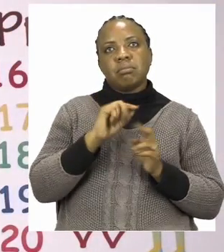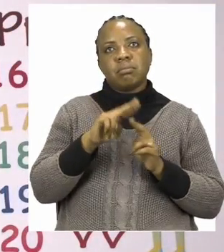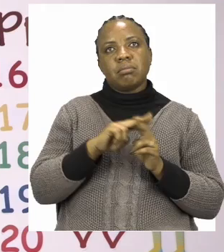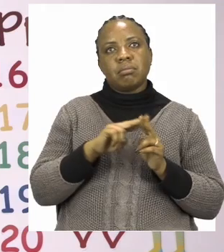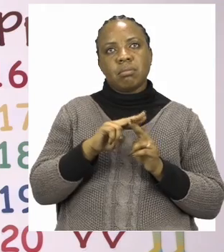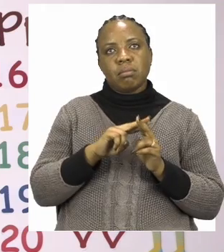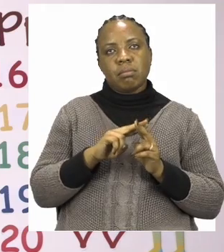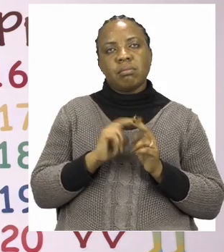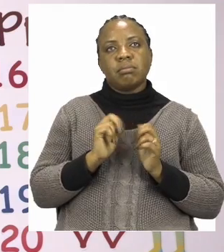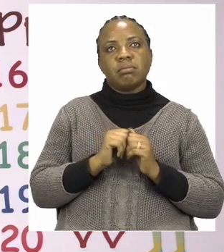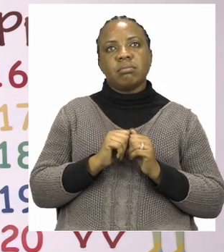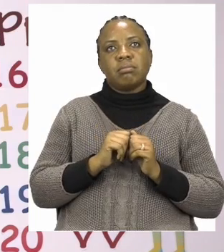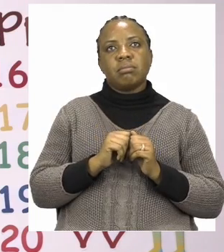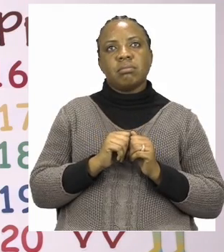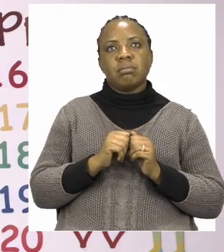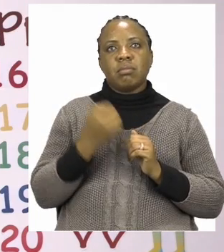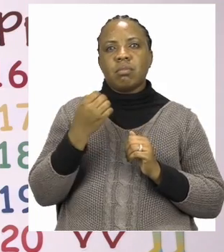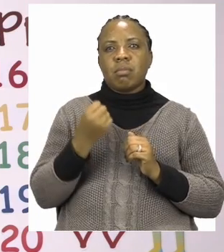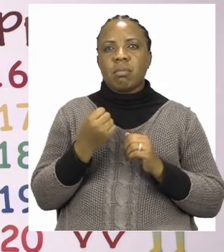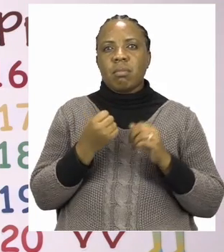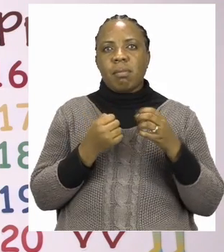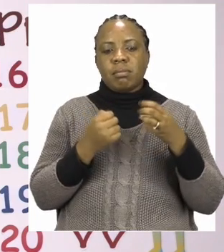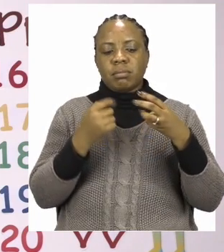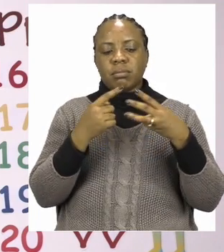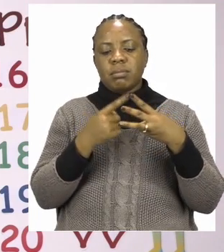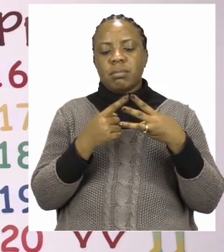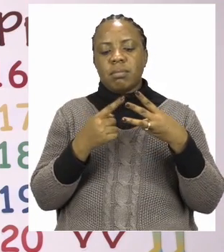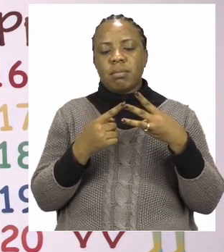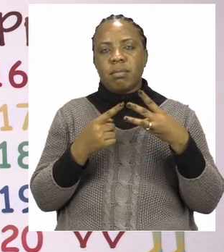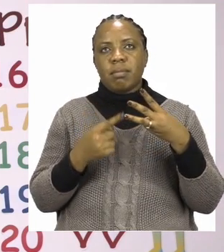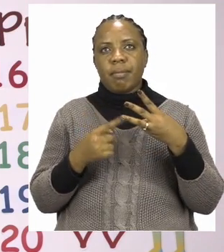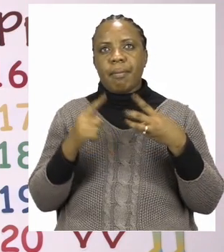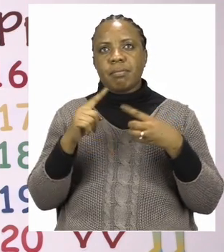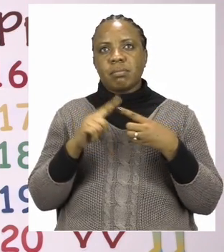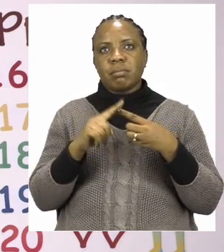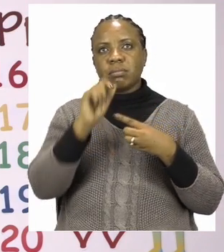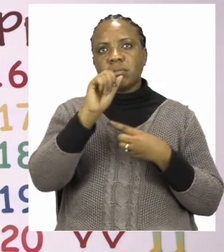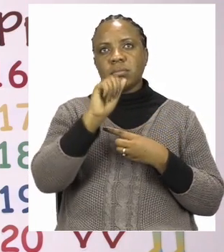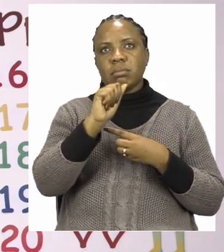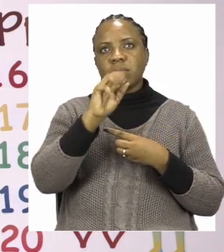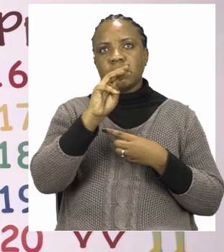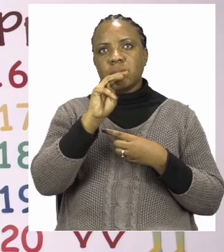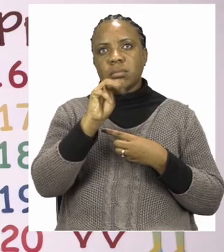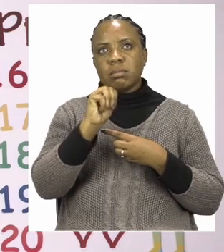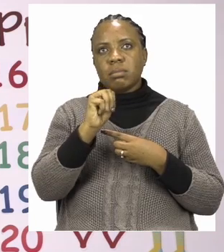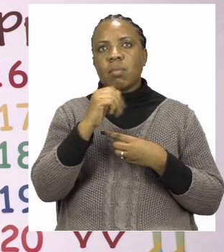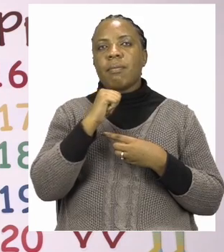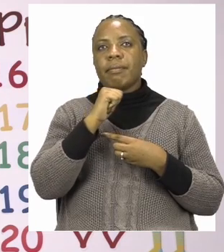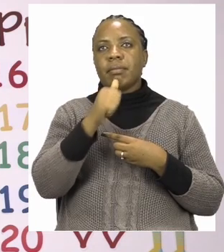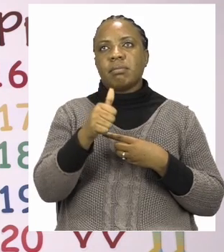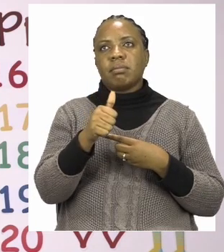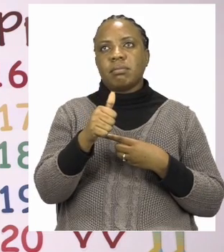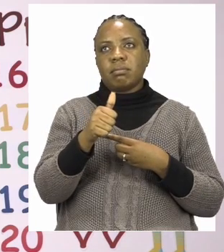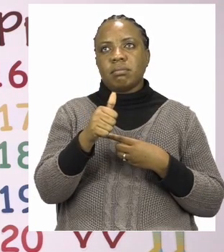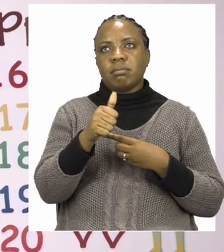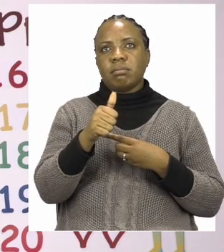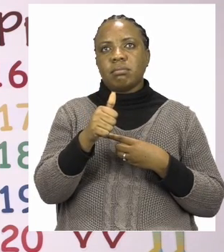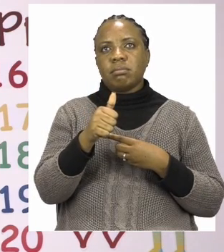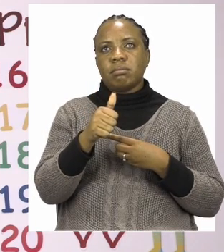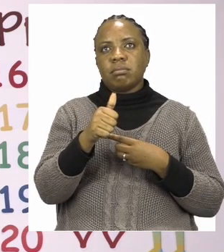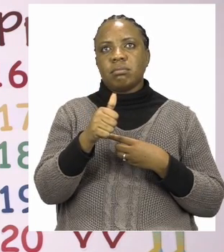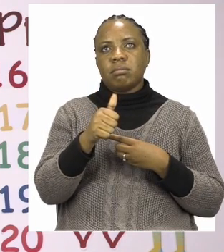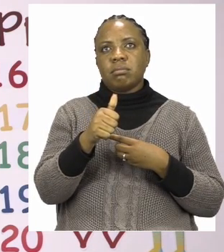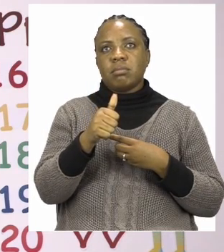Now we have 3 that we're going to be using. We're going to be using am. Now am is used when you're referring